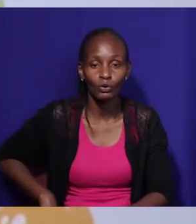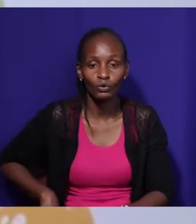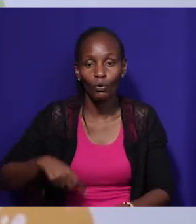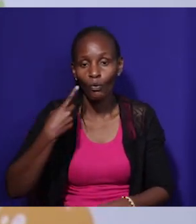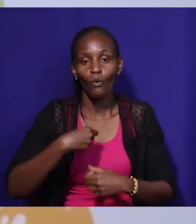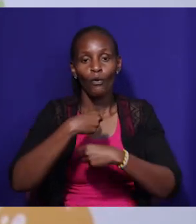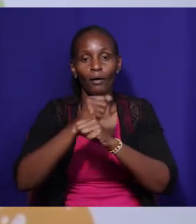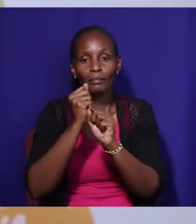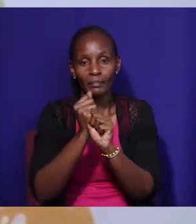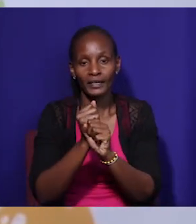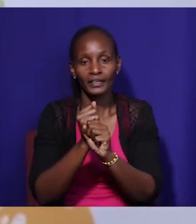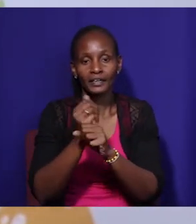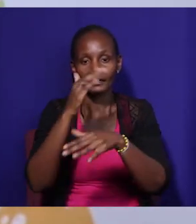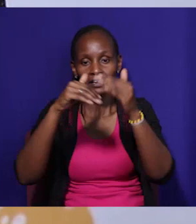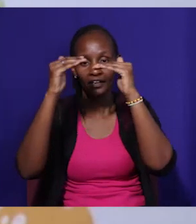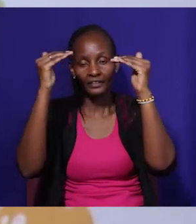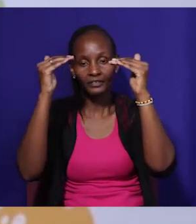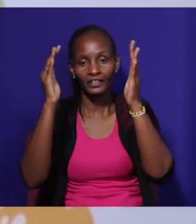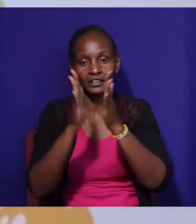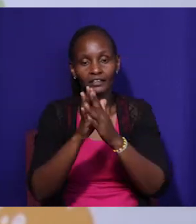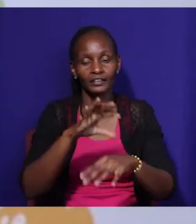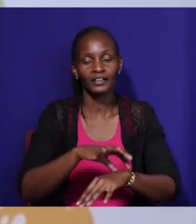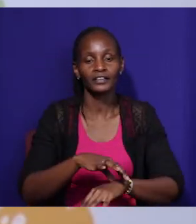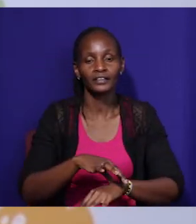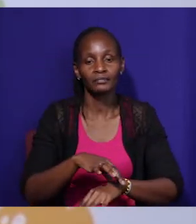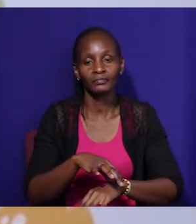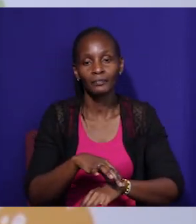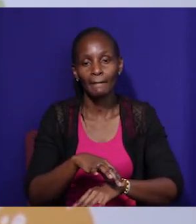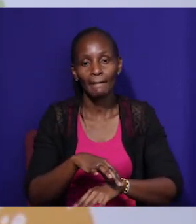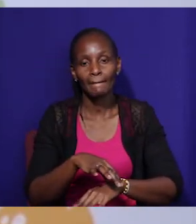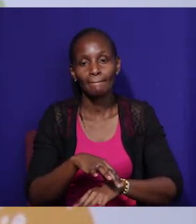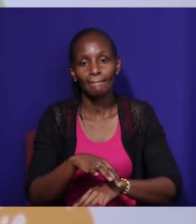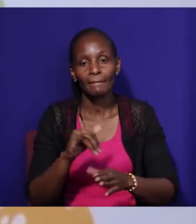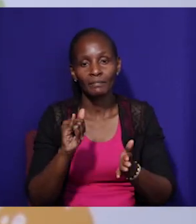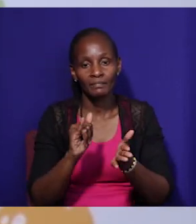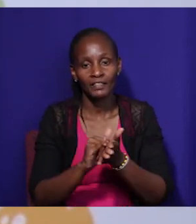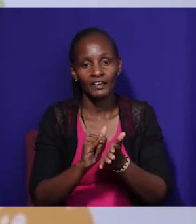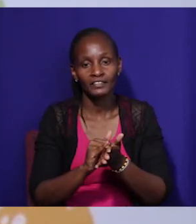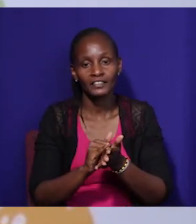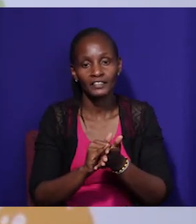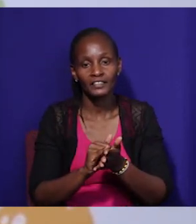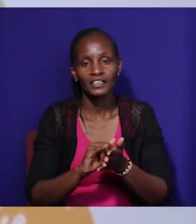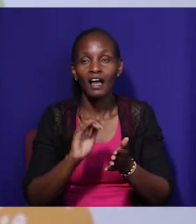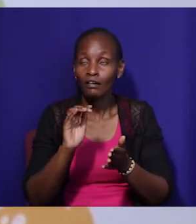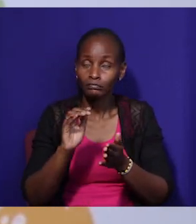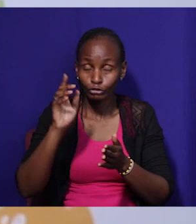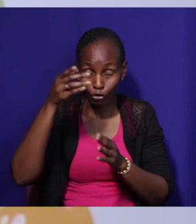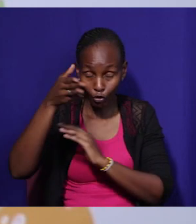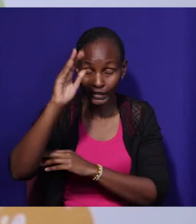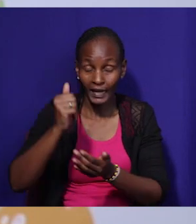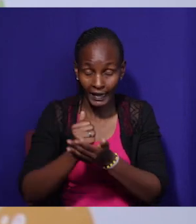who made heaven and earth. That is the source of our help.